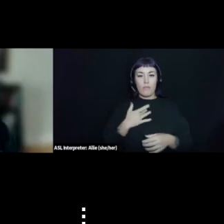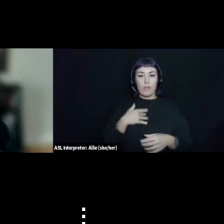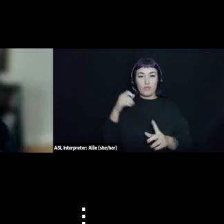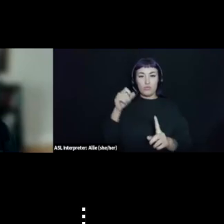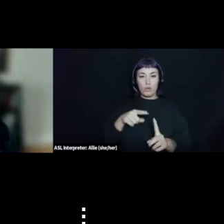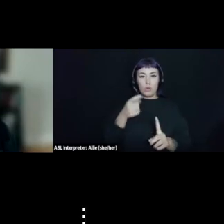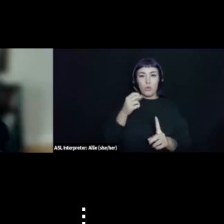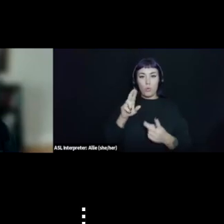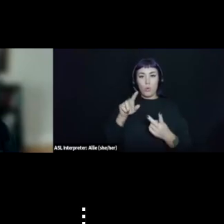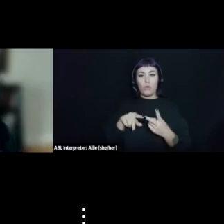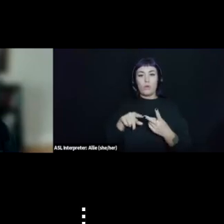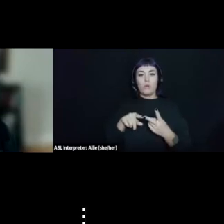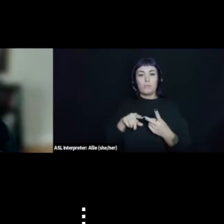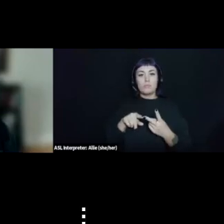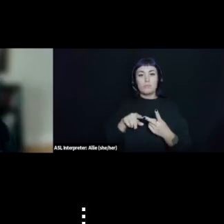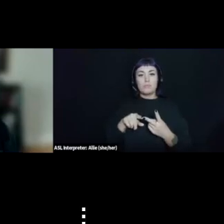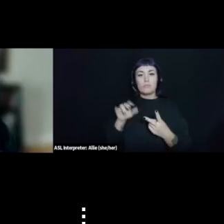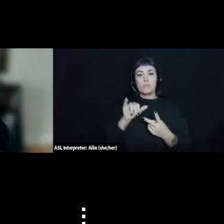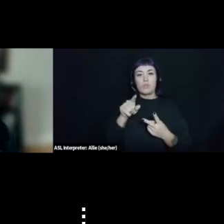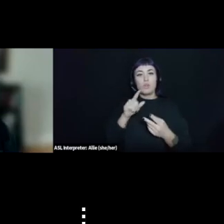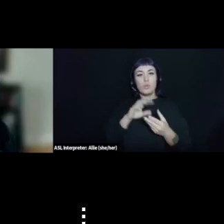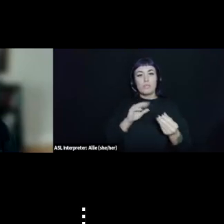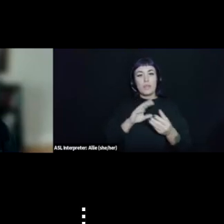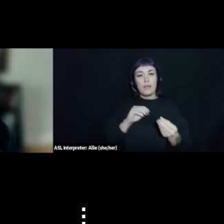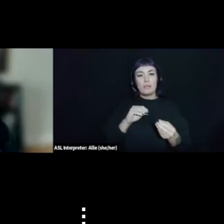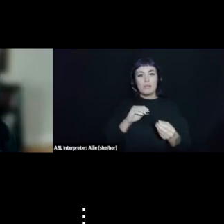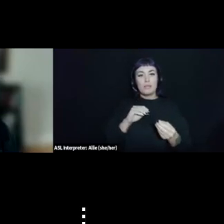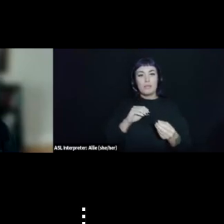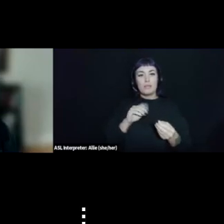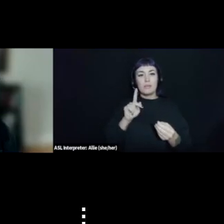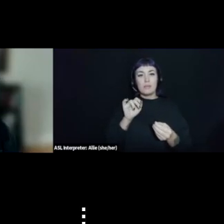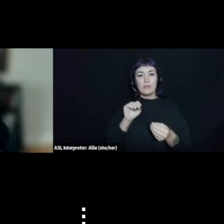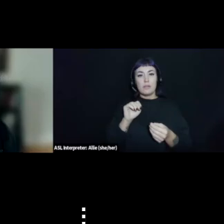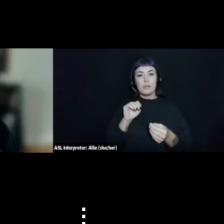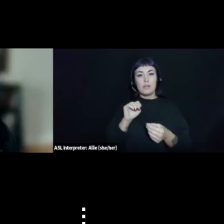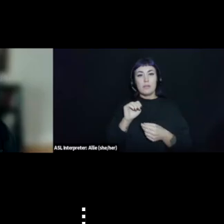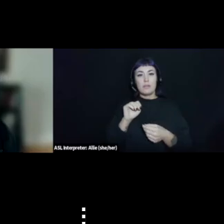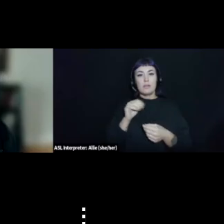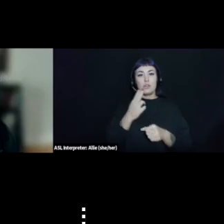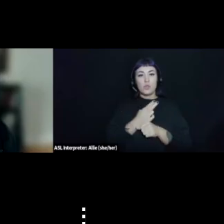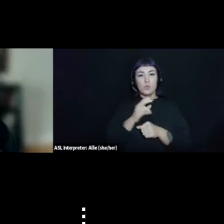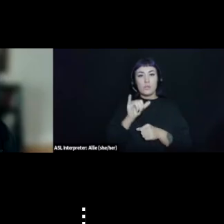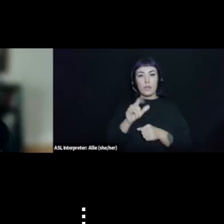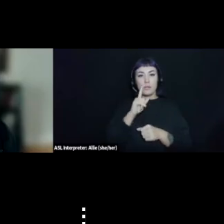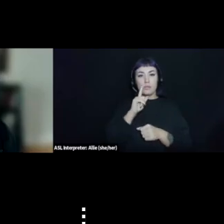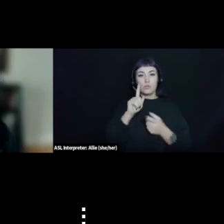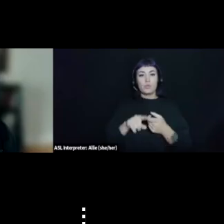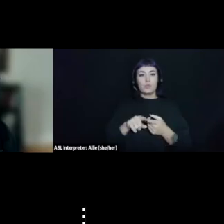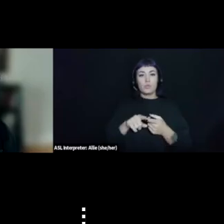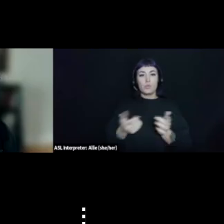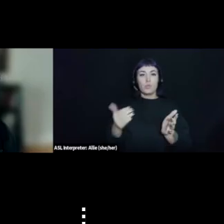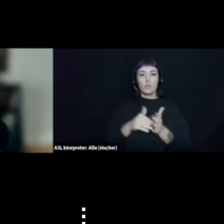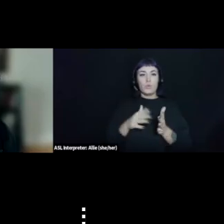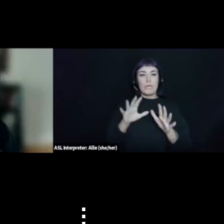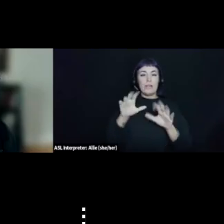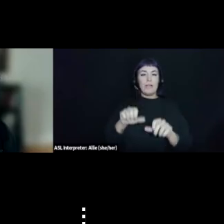triggering, or like you said, Kim, they use it to kind of like reclaim